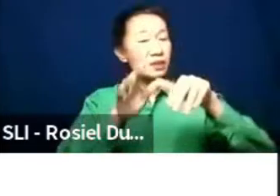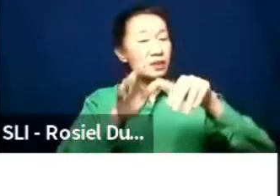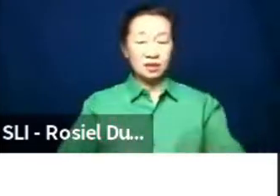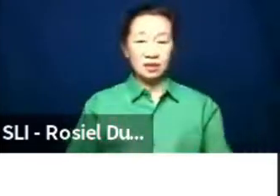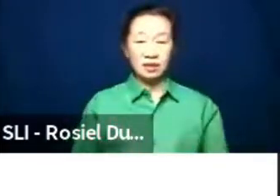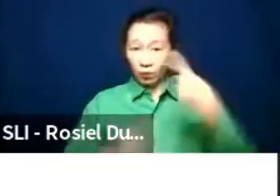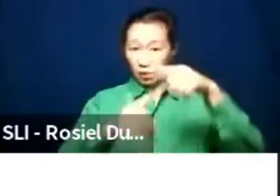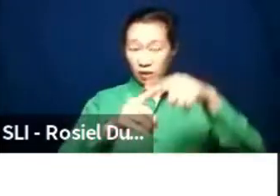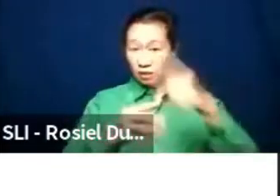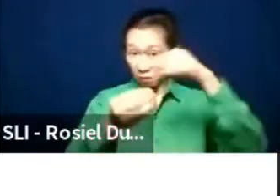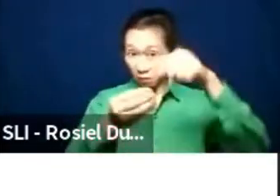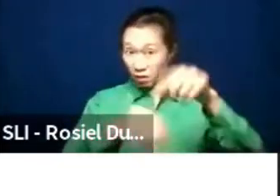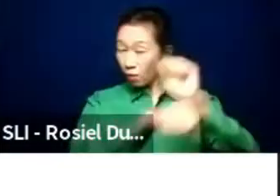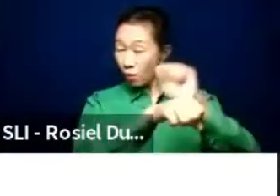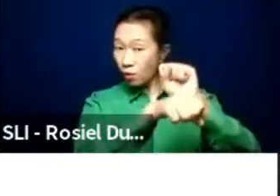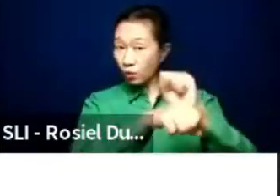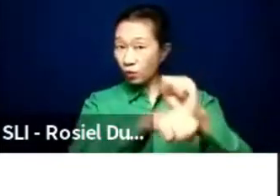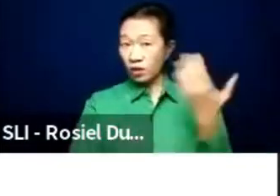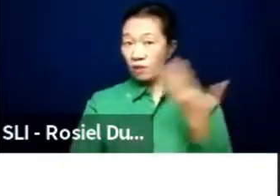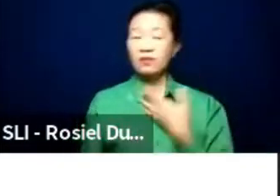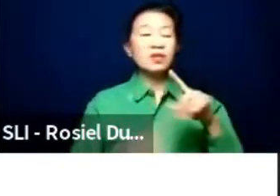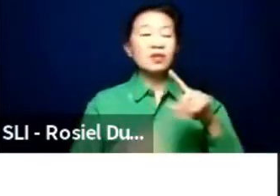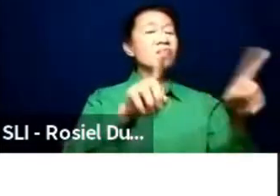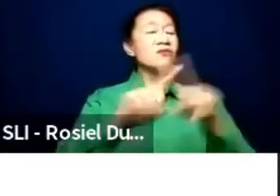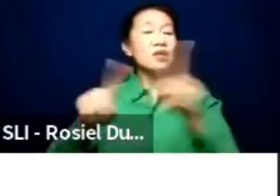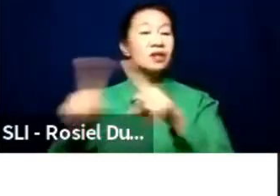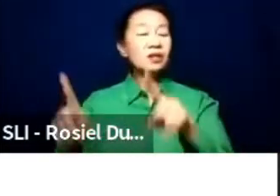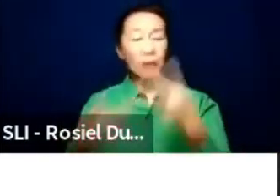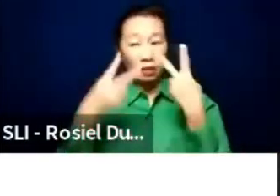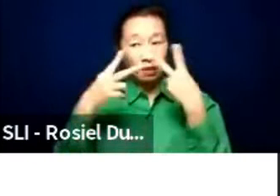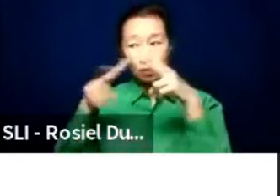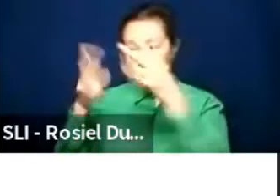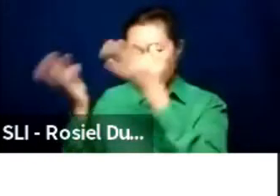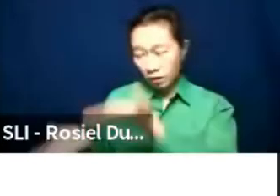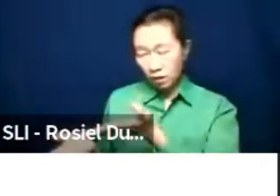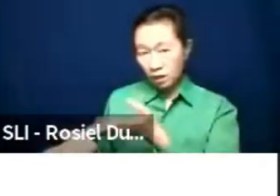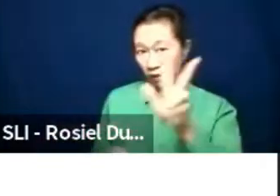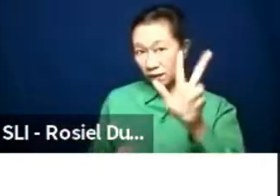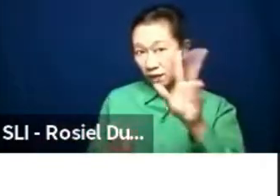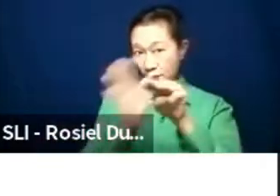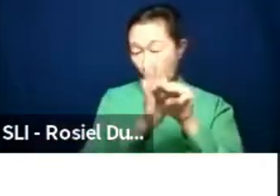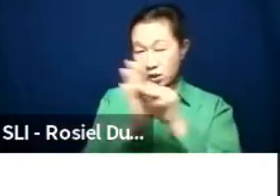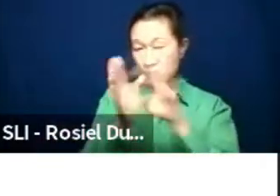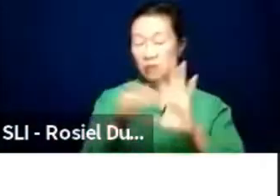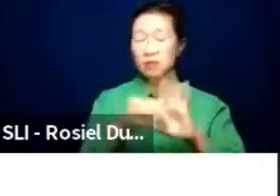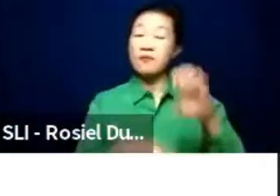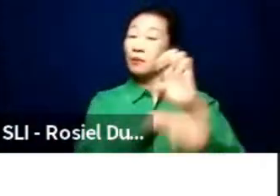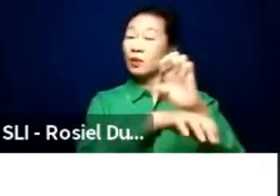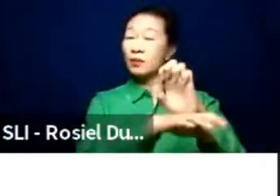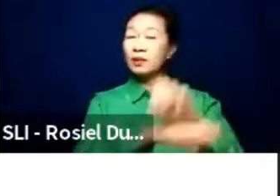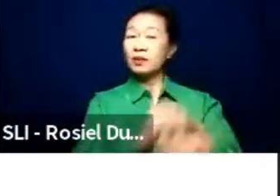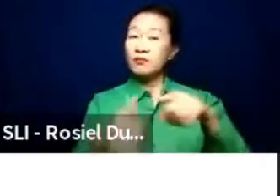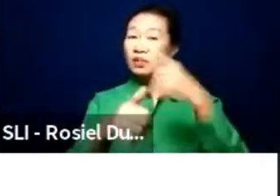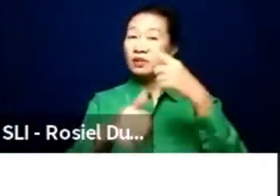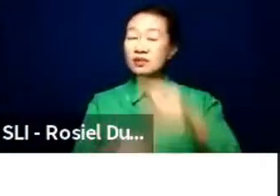when it comes to working. And we have different, we will look at 3 models of employment. First